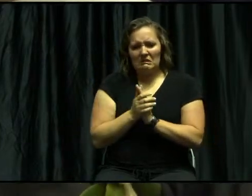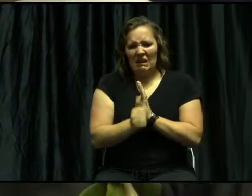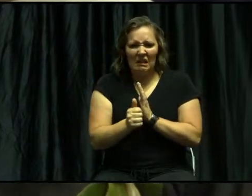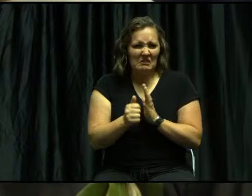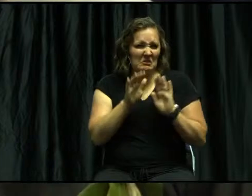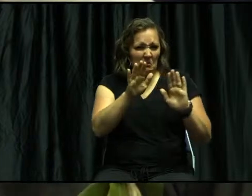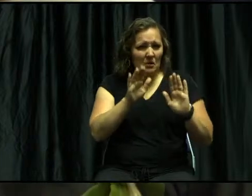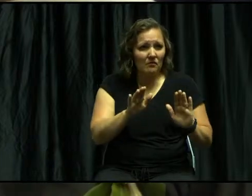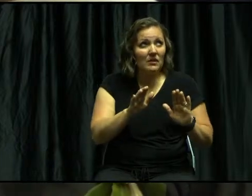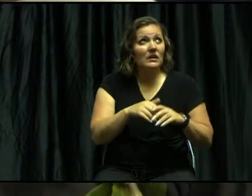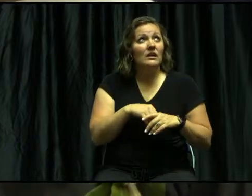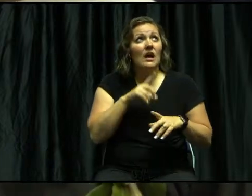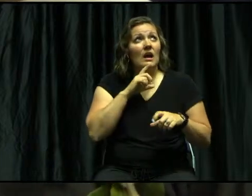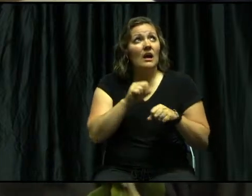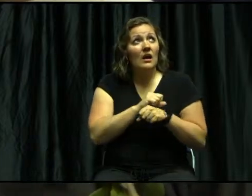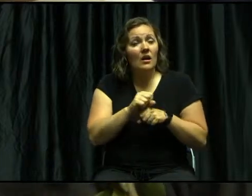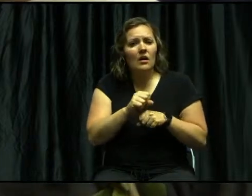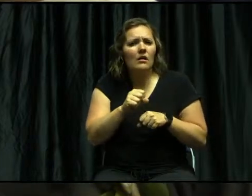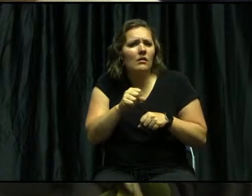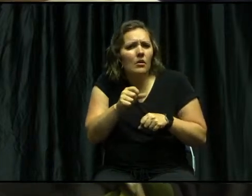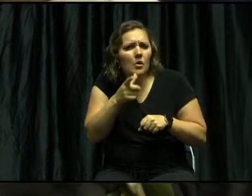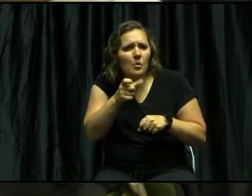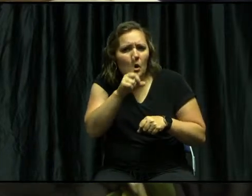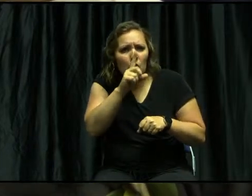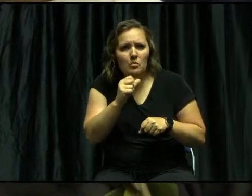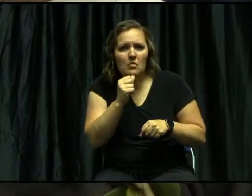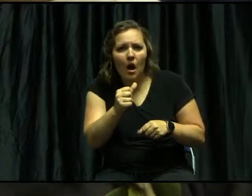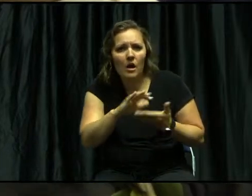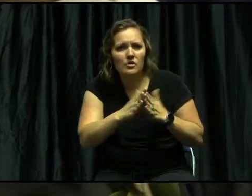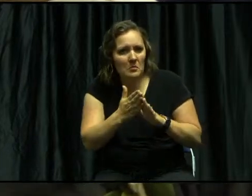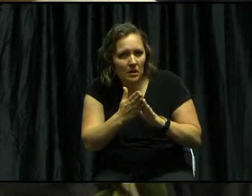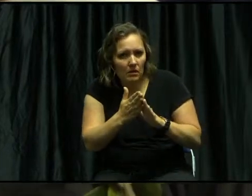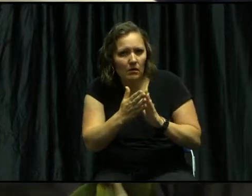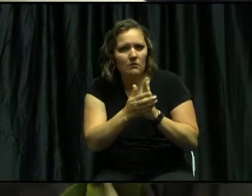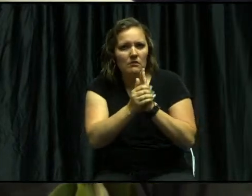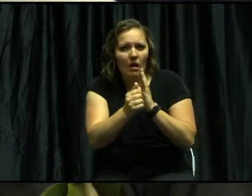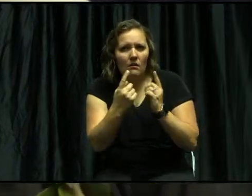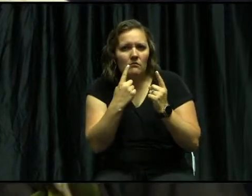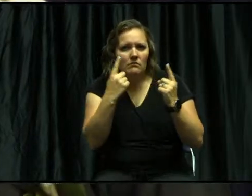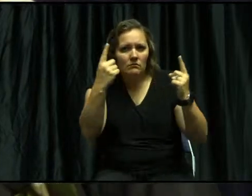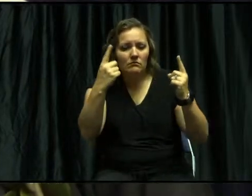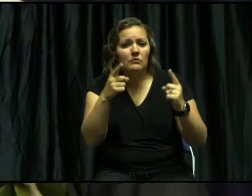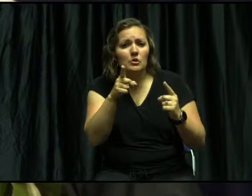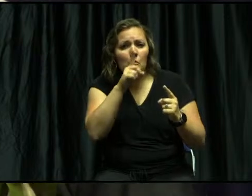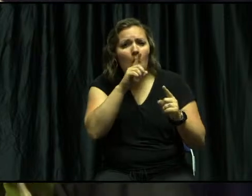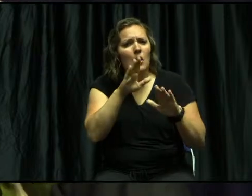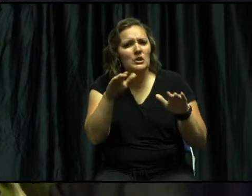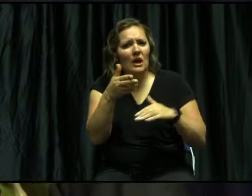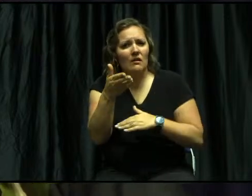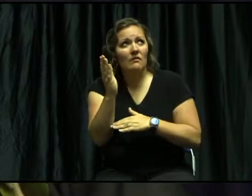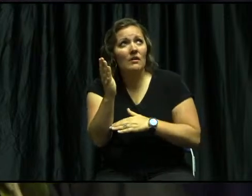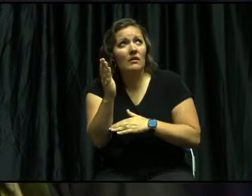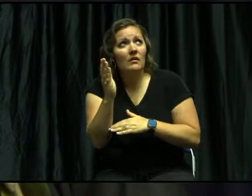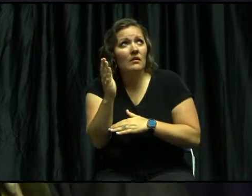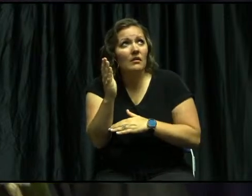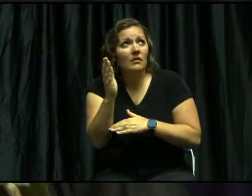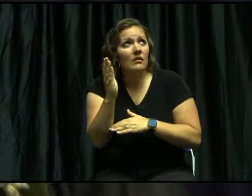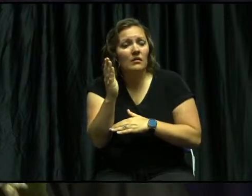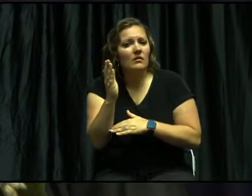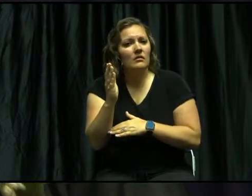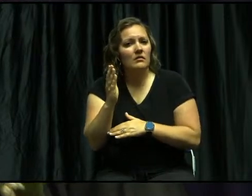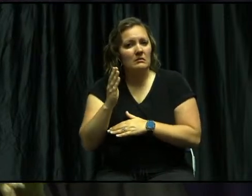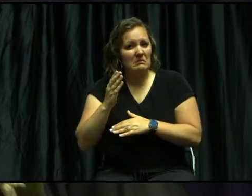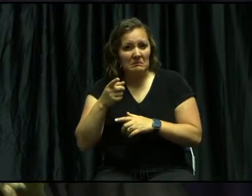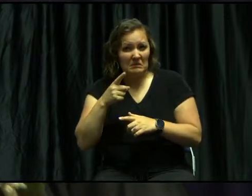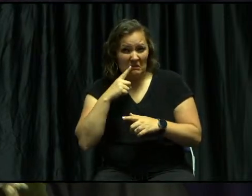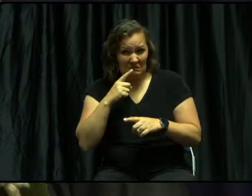fabulous? Actually, who are you not to be? You are a child of God. Playing small does not save the